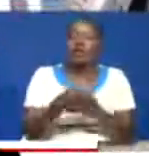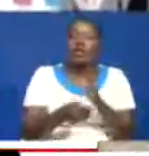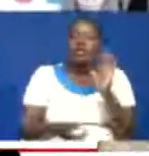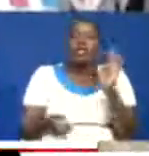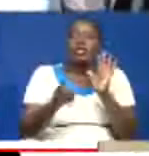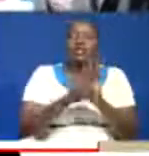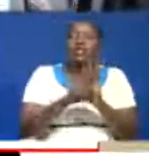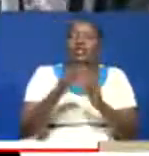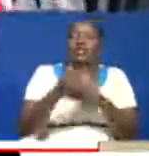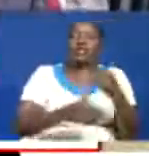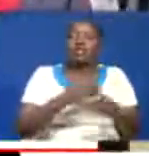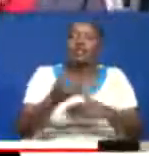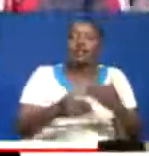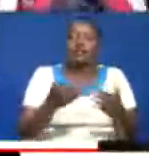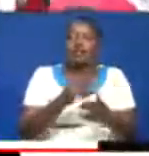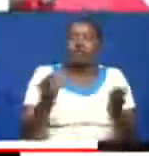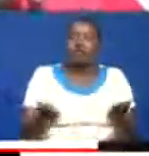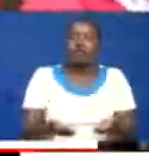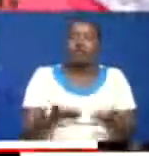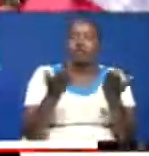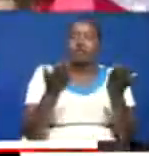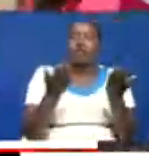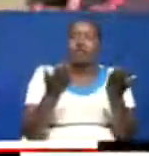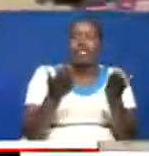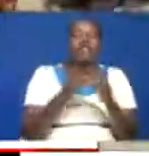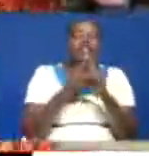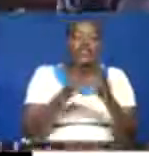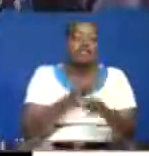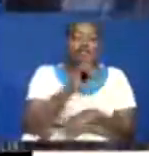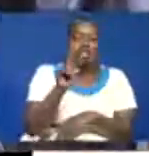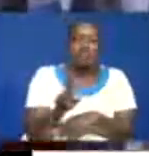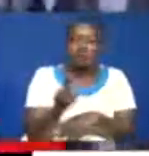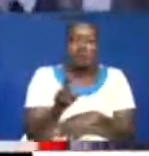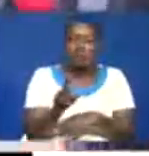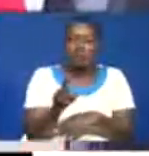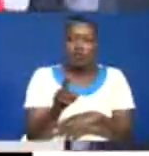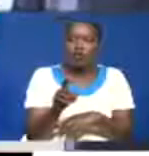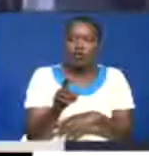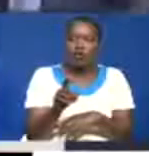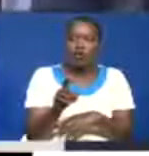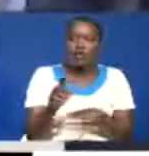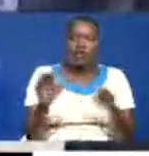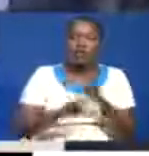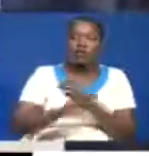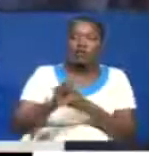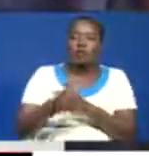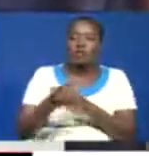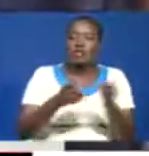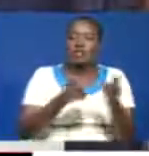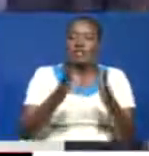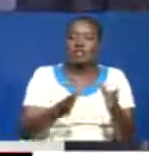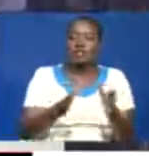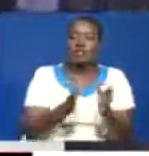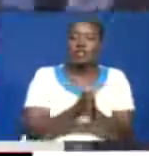for learners to improve their performance during their examination. Langata Sub-County Director of